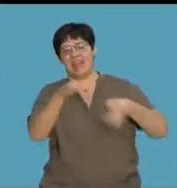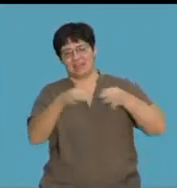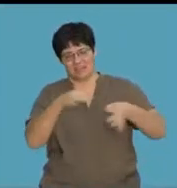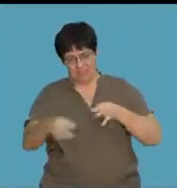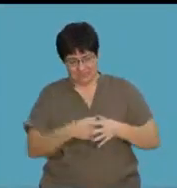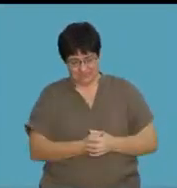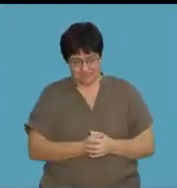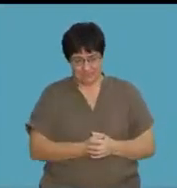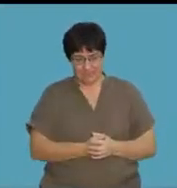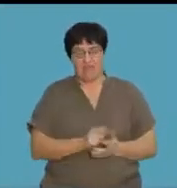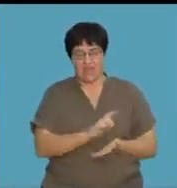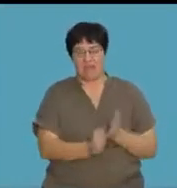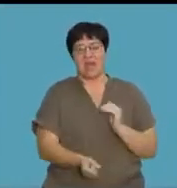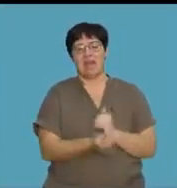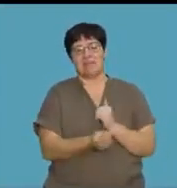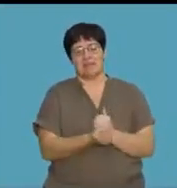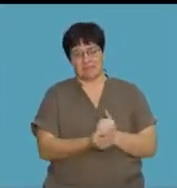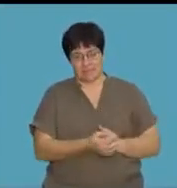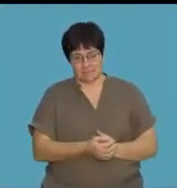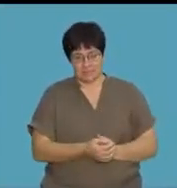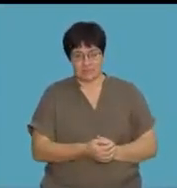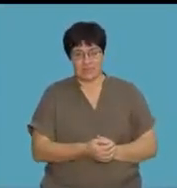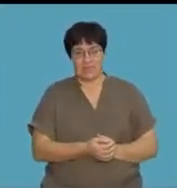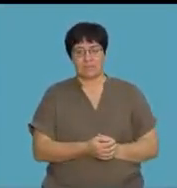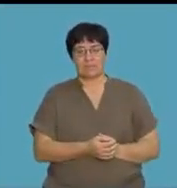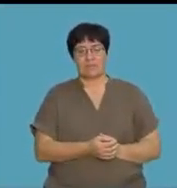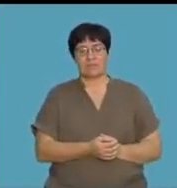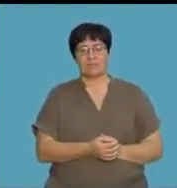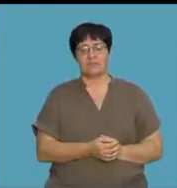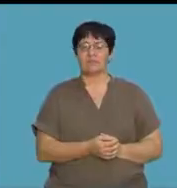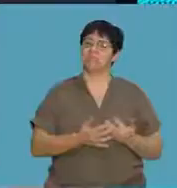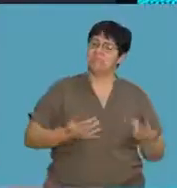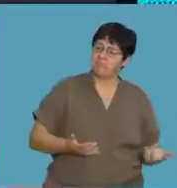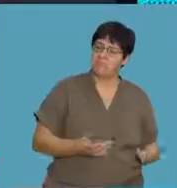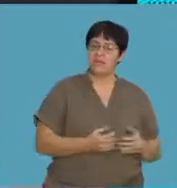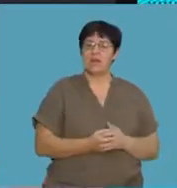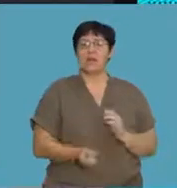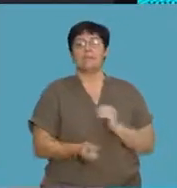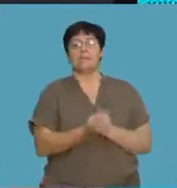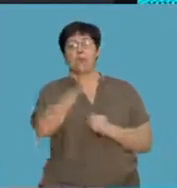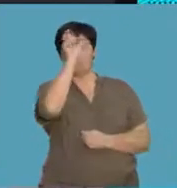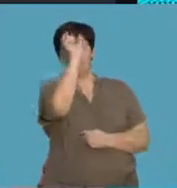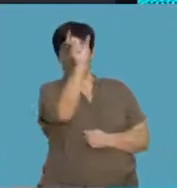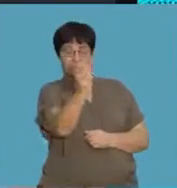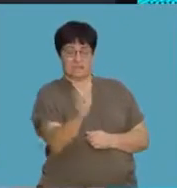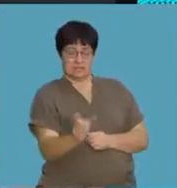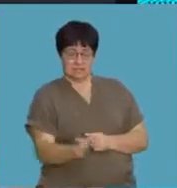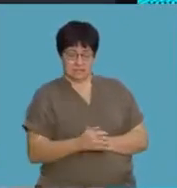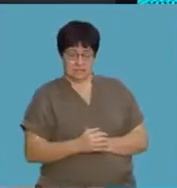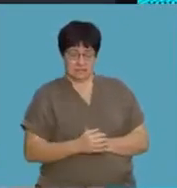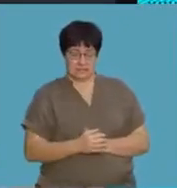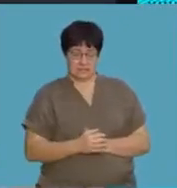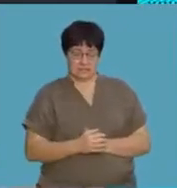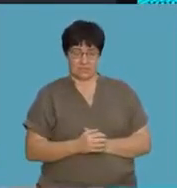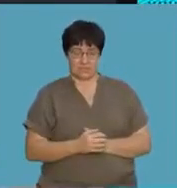exactly what happens when there's a change of phase of matter. Right. Now, when it comes to the terminology, which is